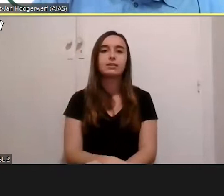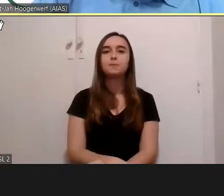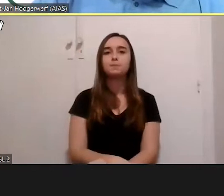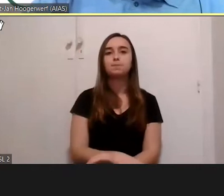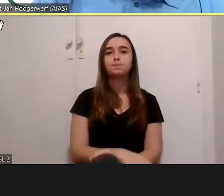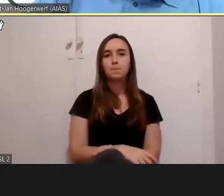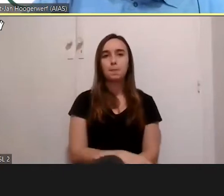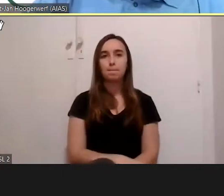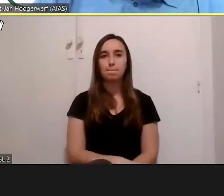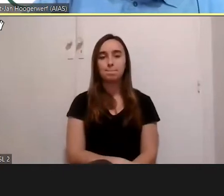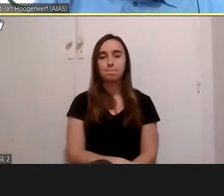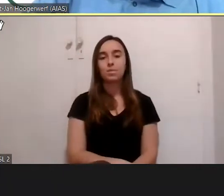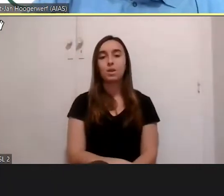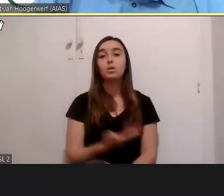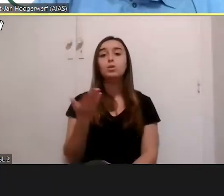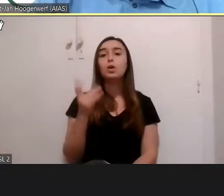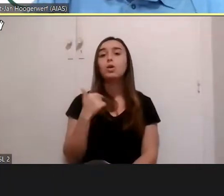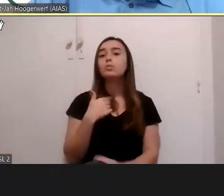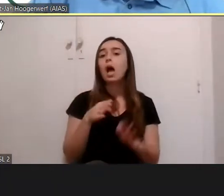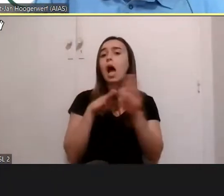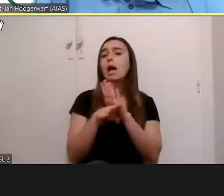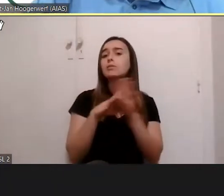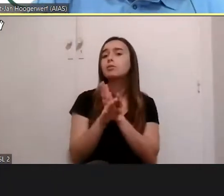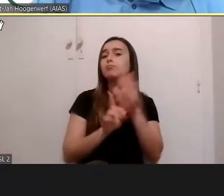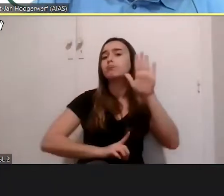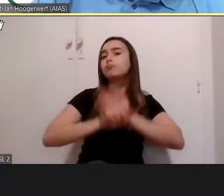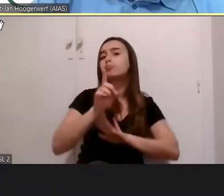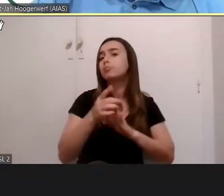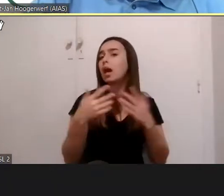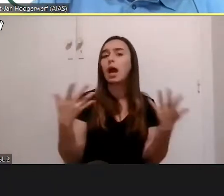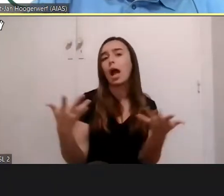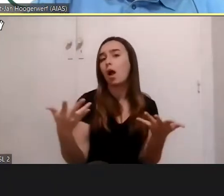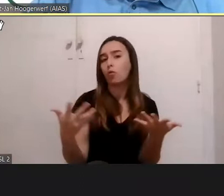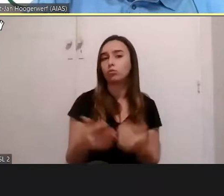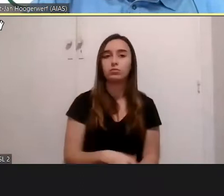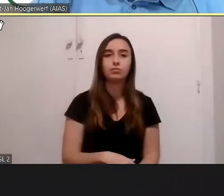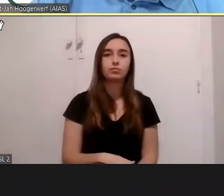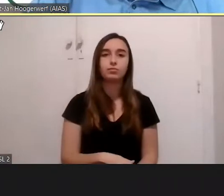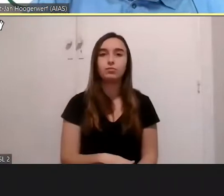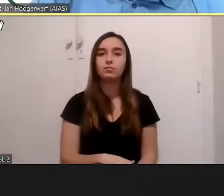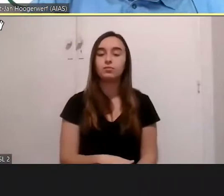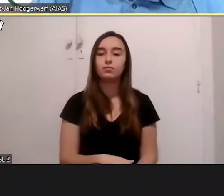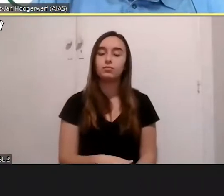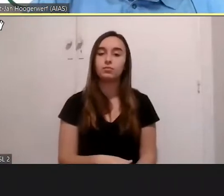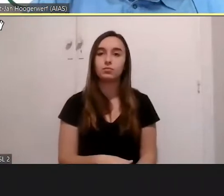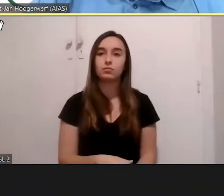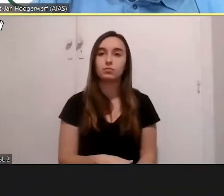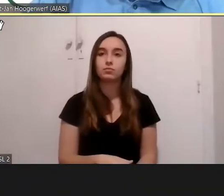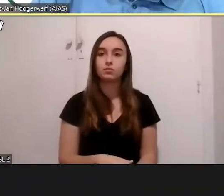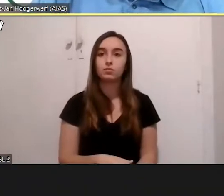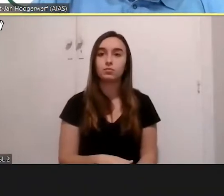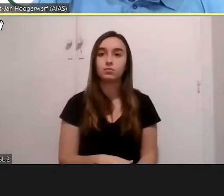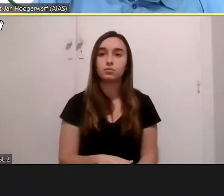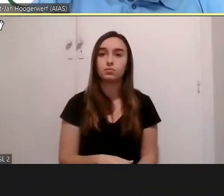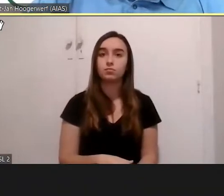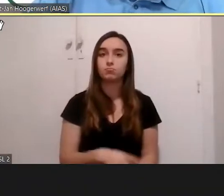So how can we improve the accessibility when we design services? Well, first of all, to start from the user experience